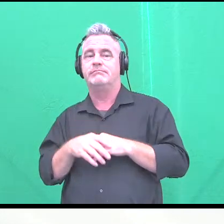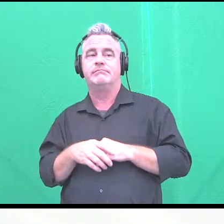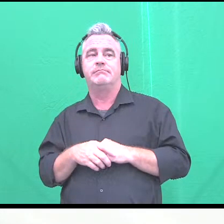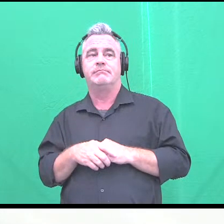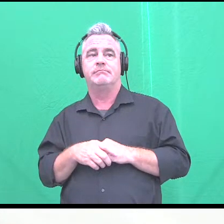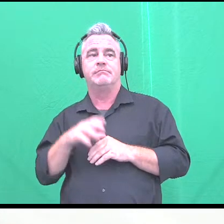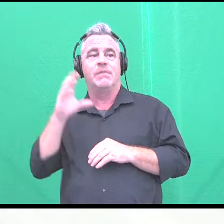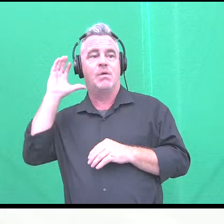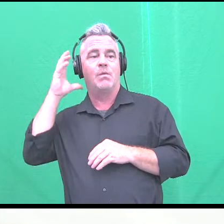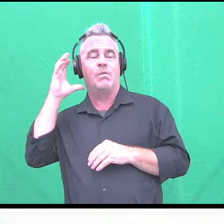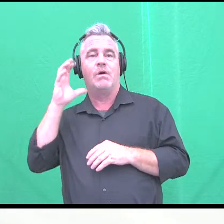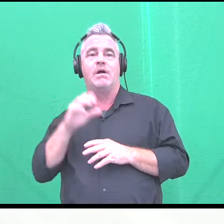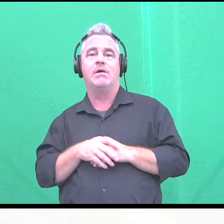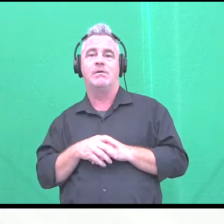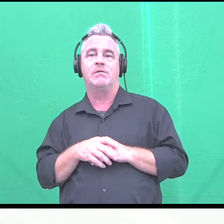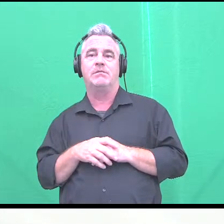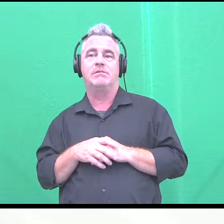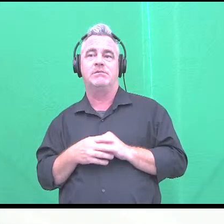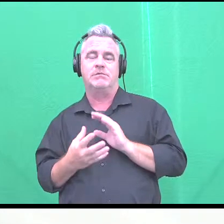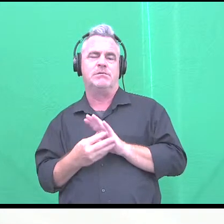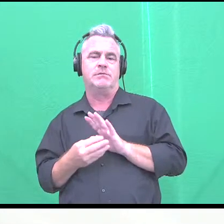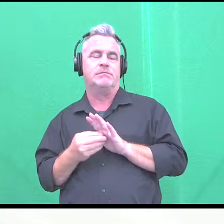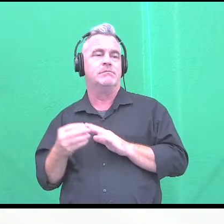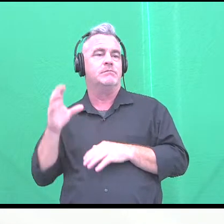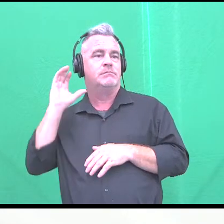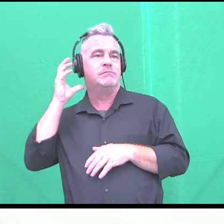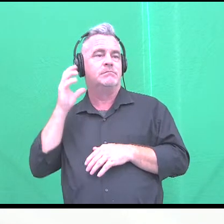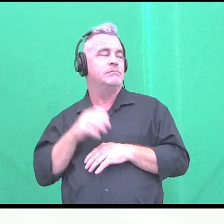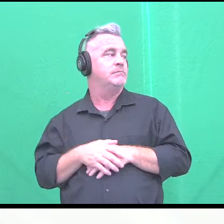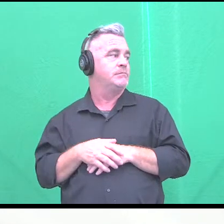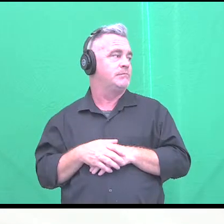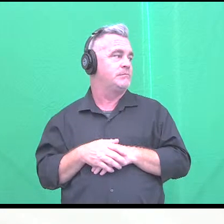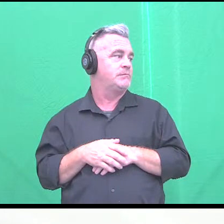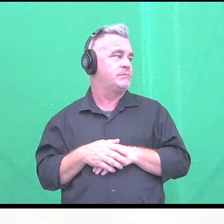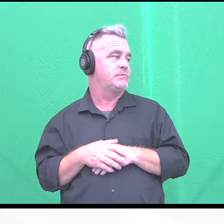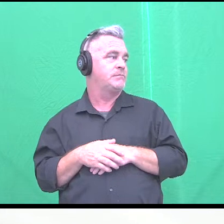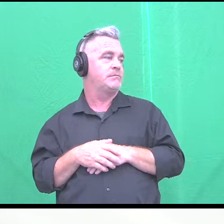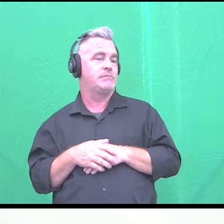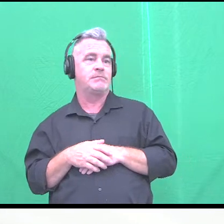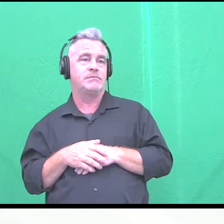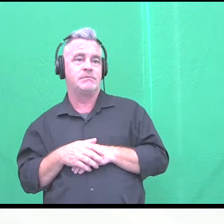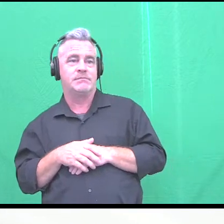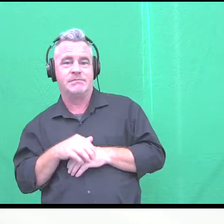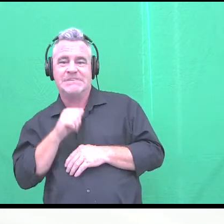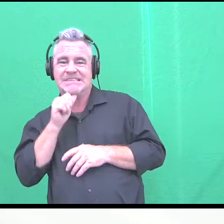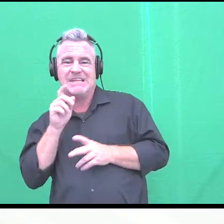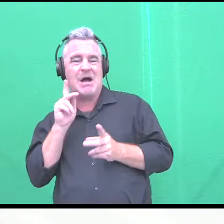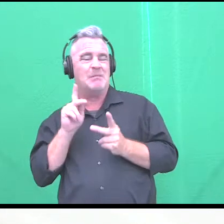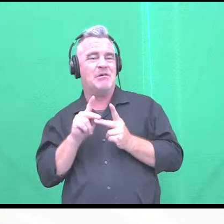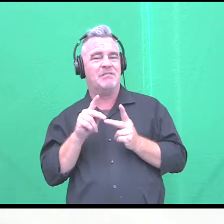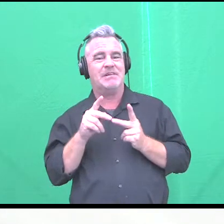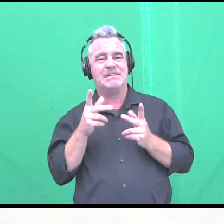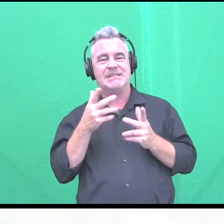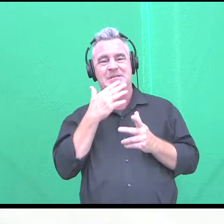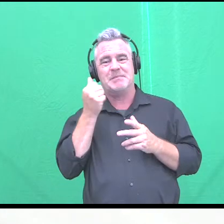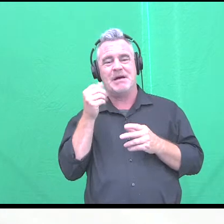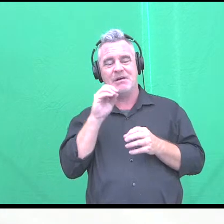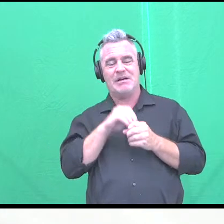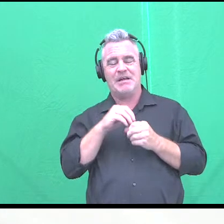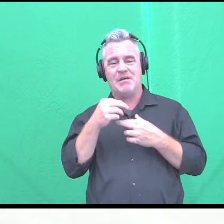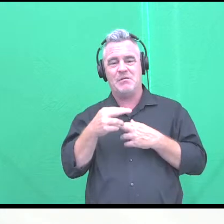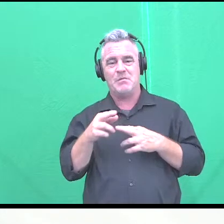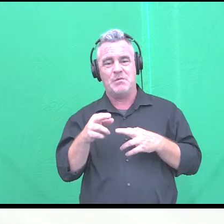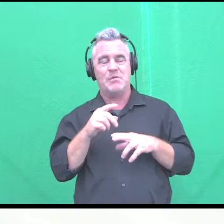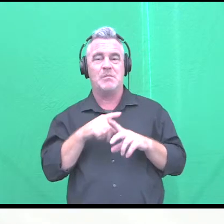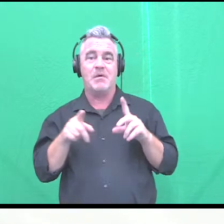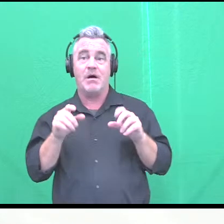radio shows and podcasts virtually. And it's not optimal. I really like being in the room with people and seeing them, but it works.